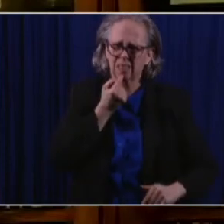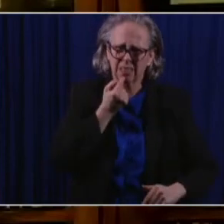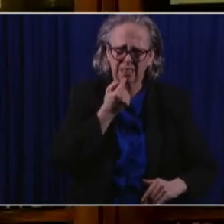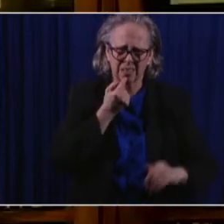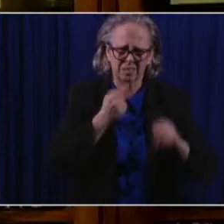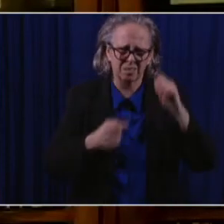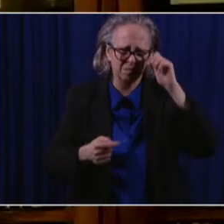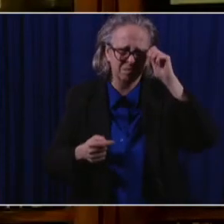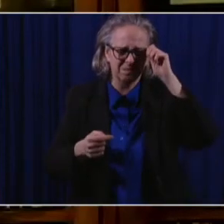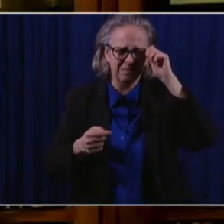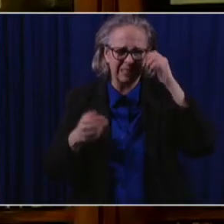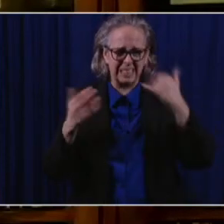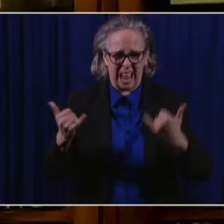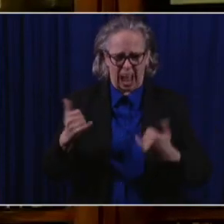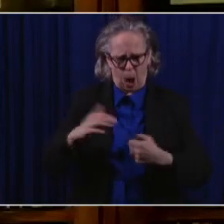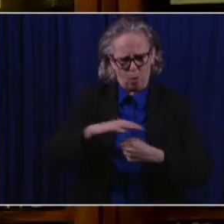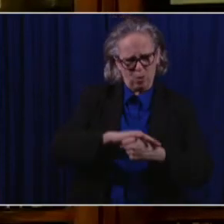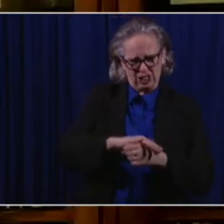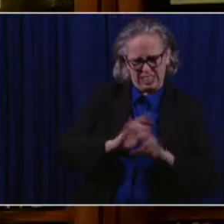7 and 8,